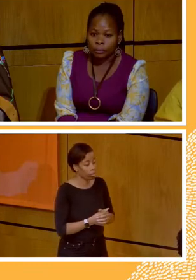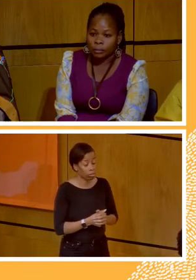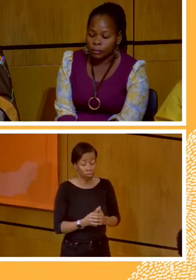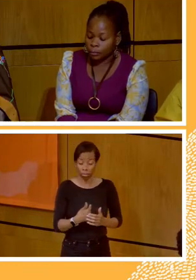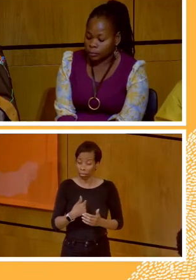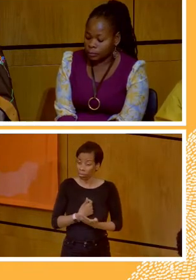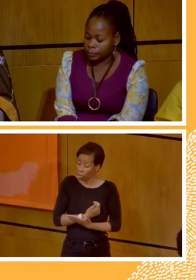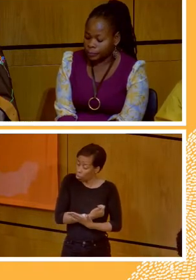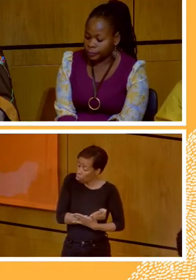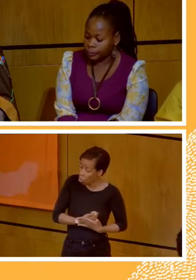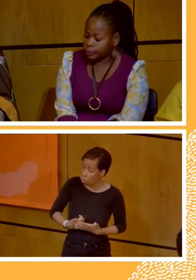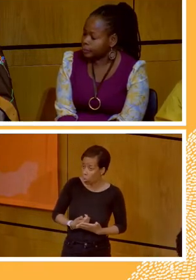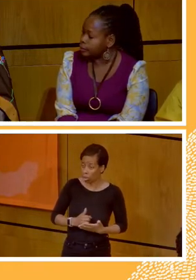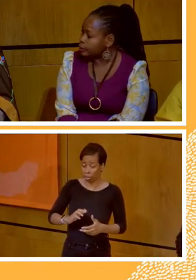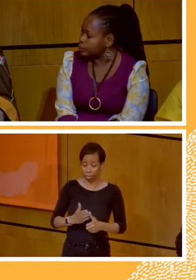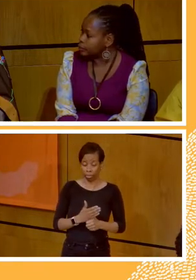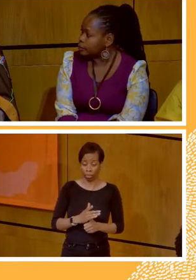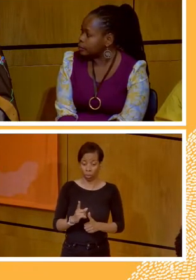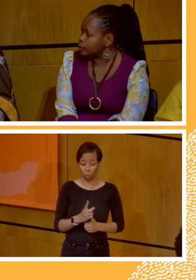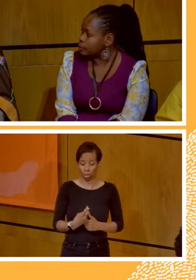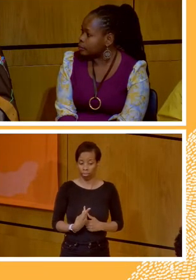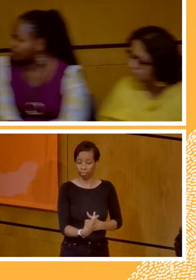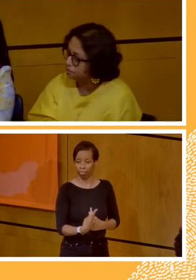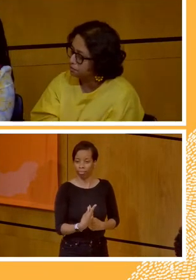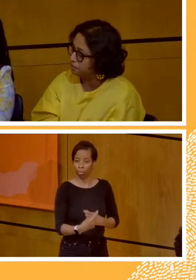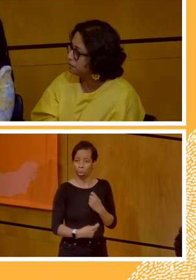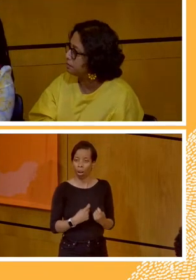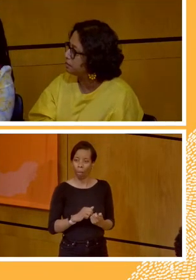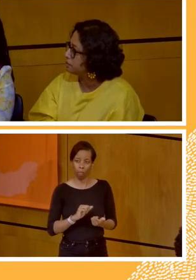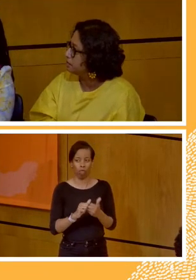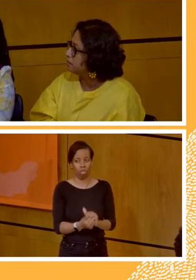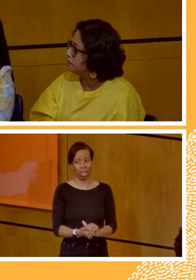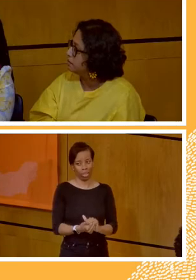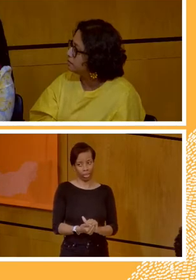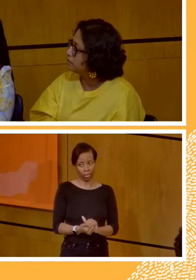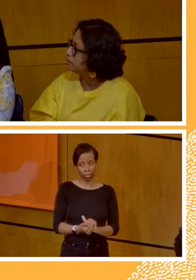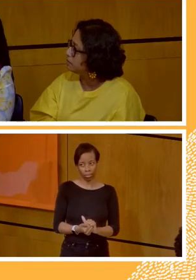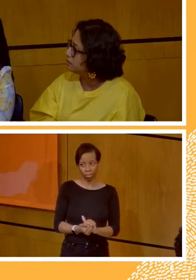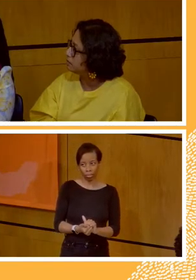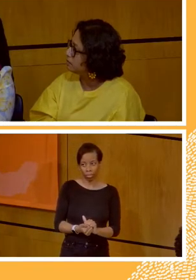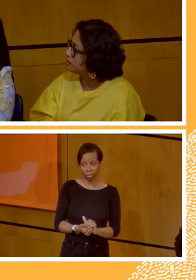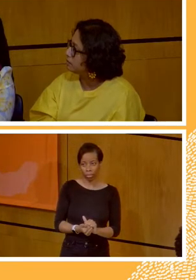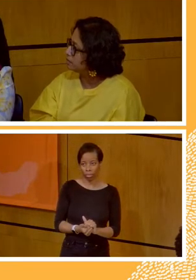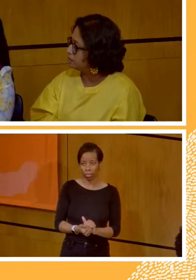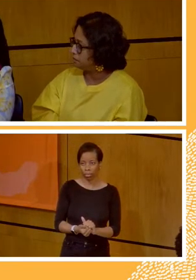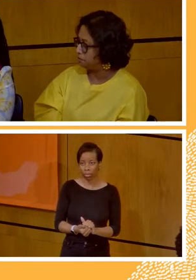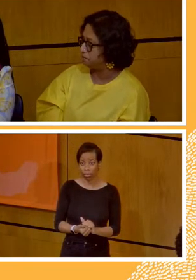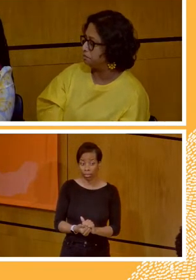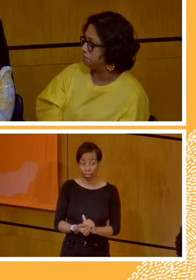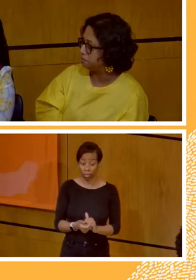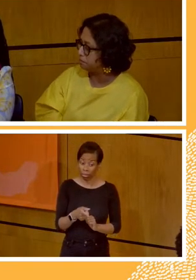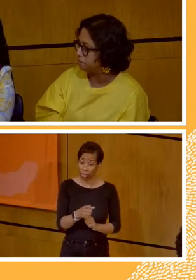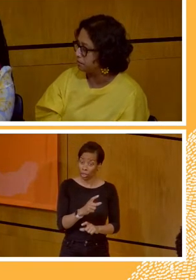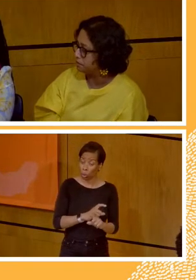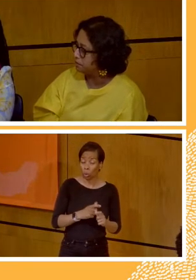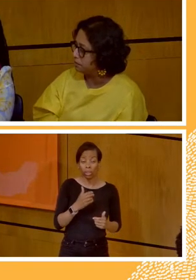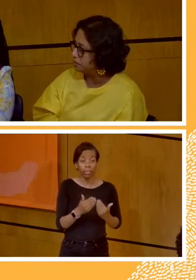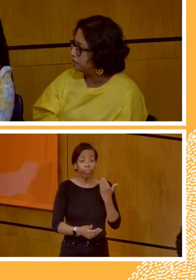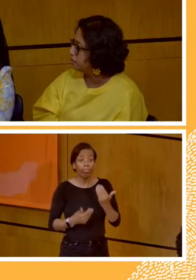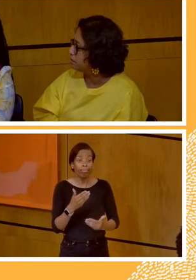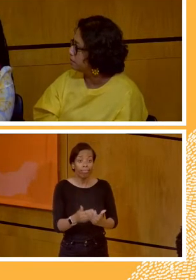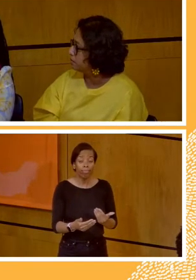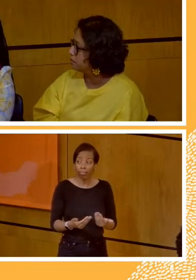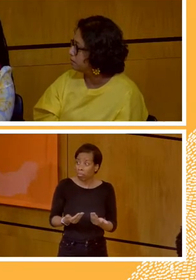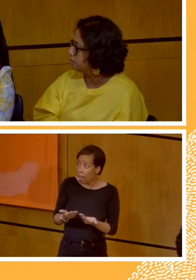first. You know, it's a privilege to be welcomed into a community at all, and it's